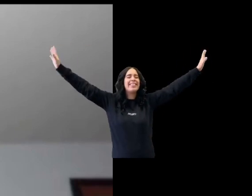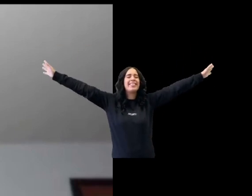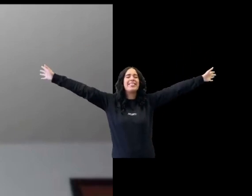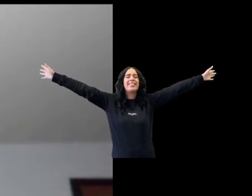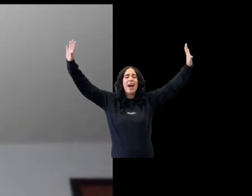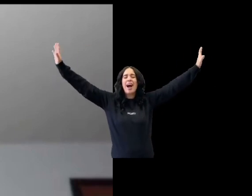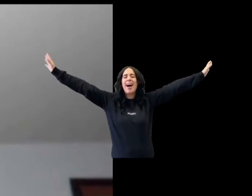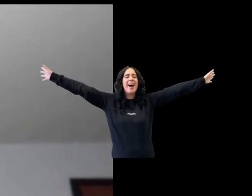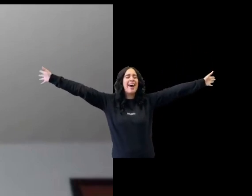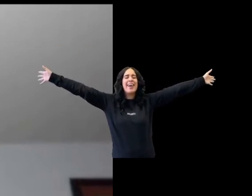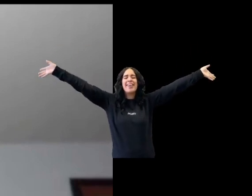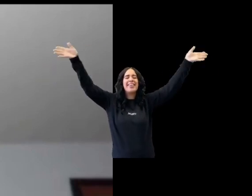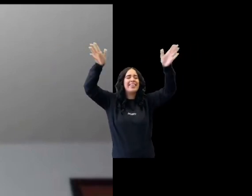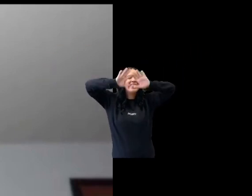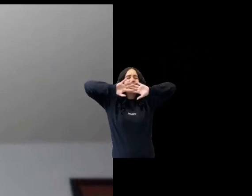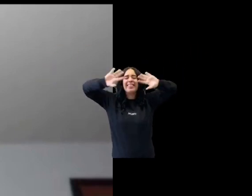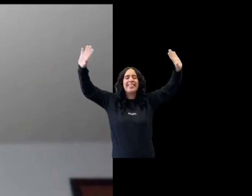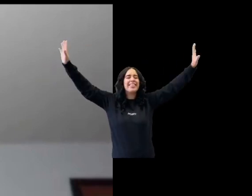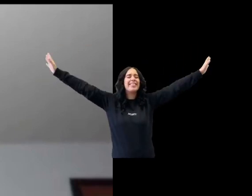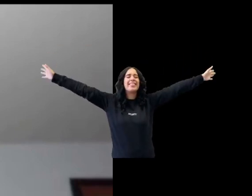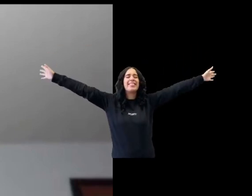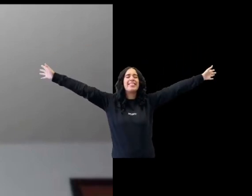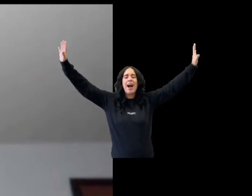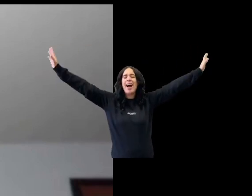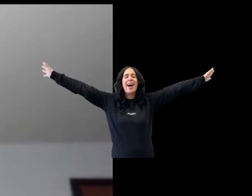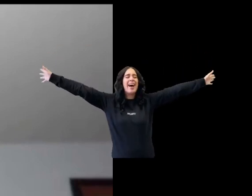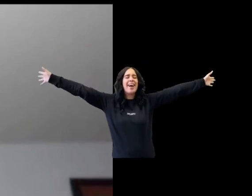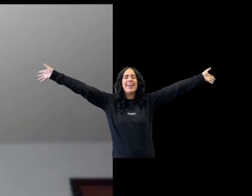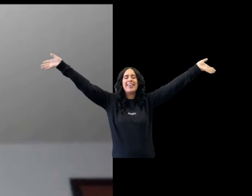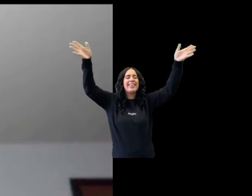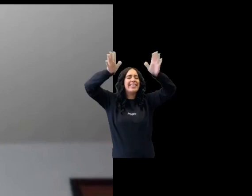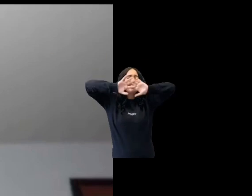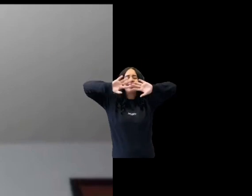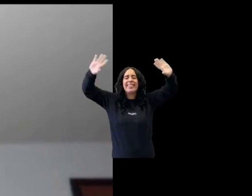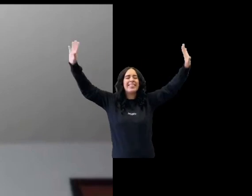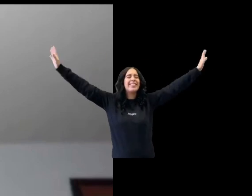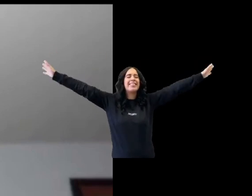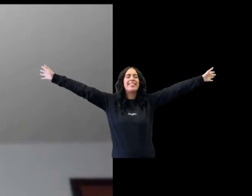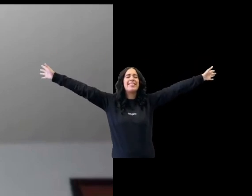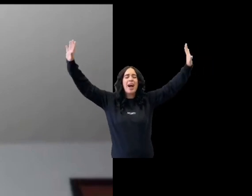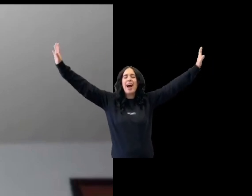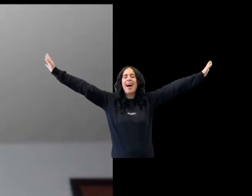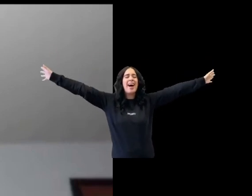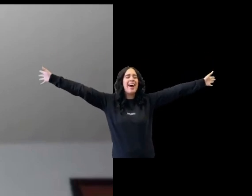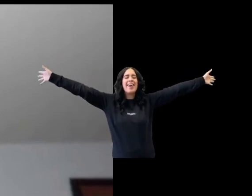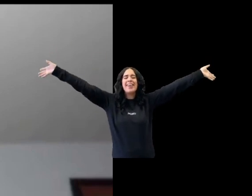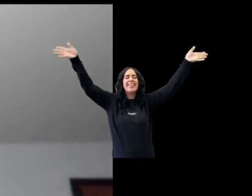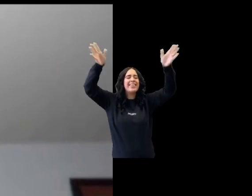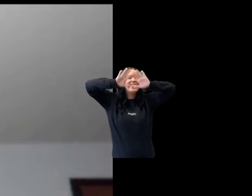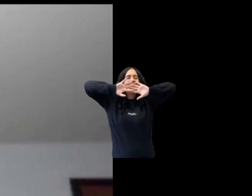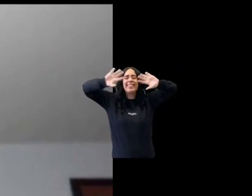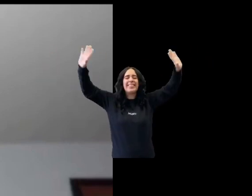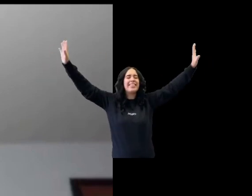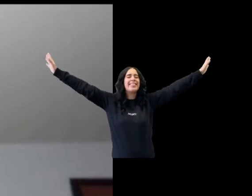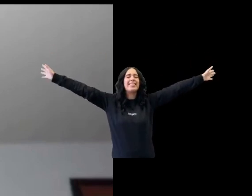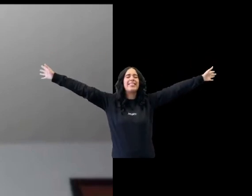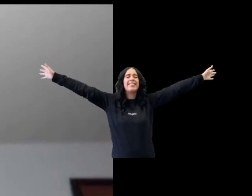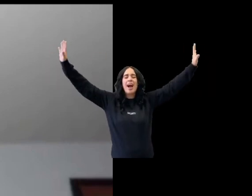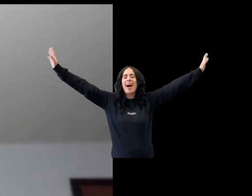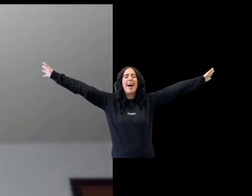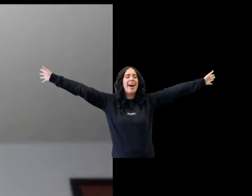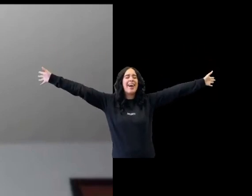So I don't know if you're trying to get out of this relationship and you're now trying to make it look like Chris really